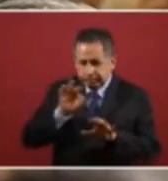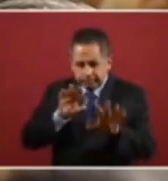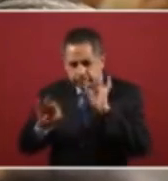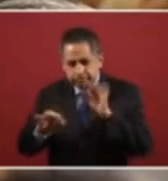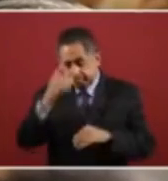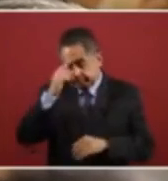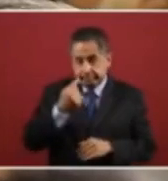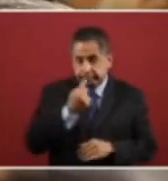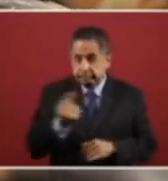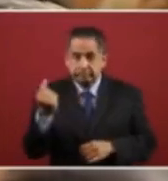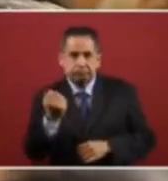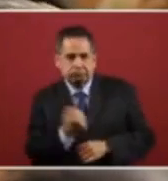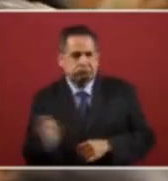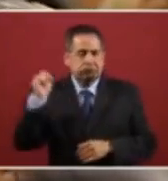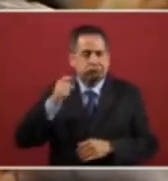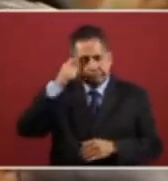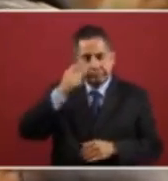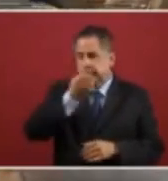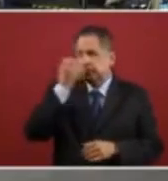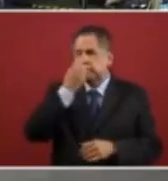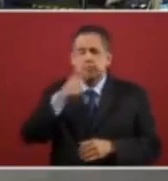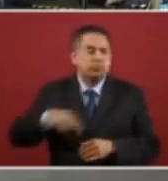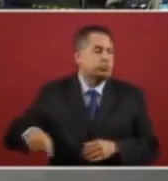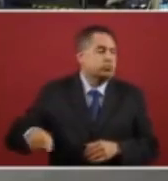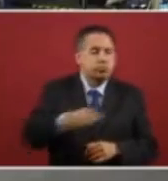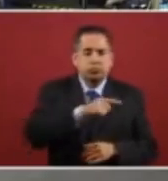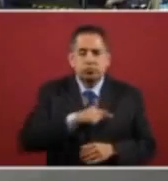because, or saying that they are not getting any help.